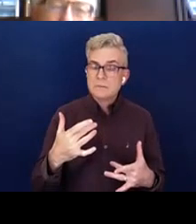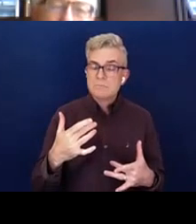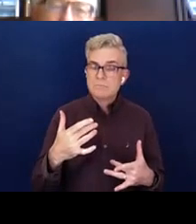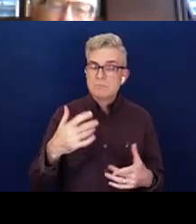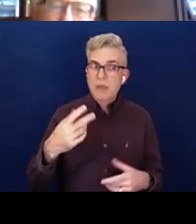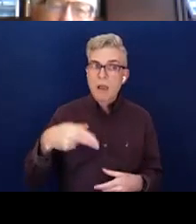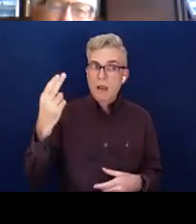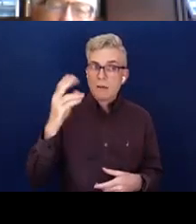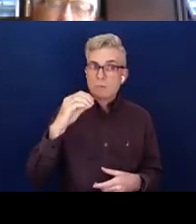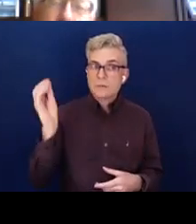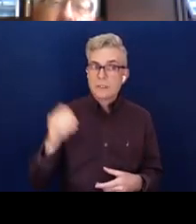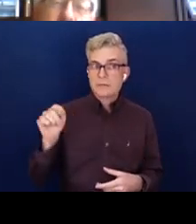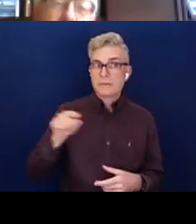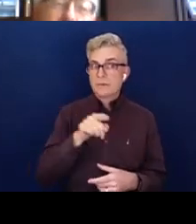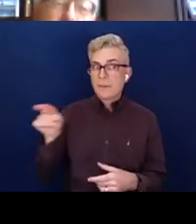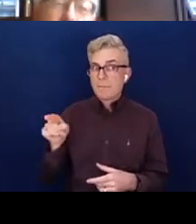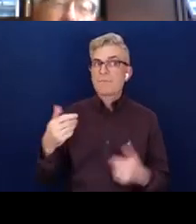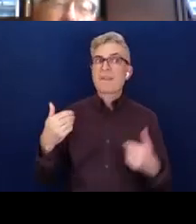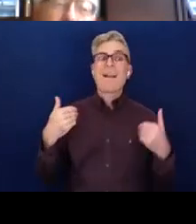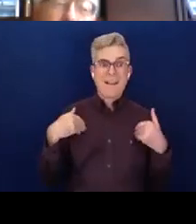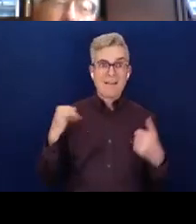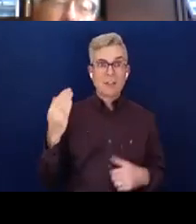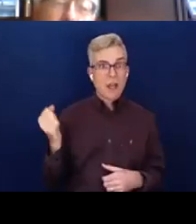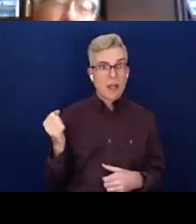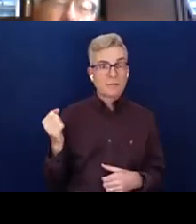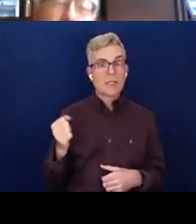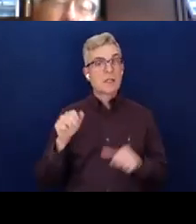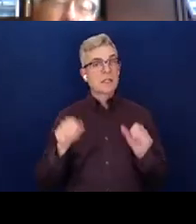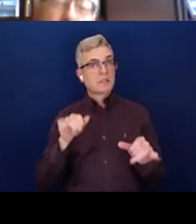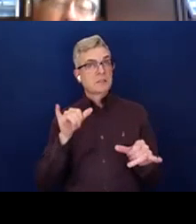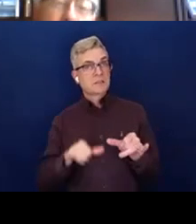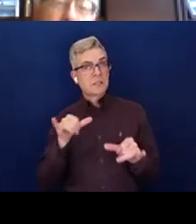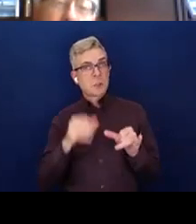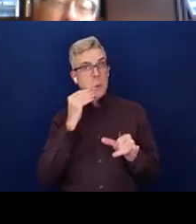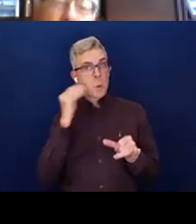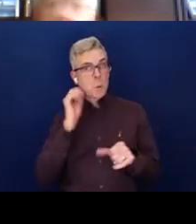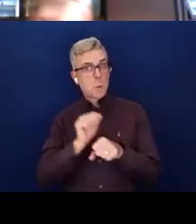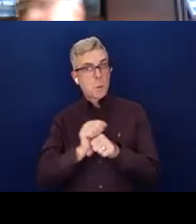of minorities have jobs where they can't work from home. And so